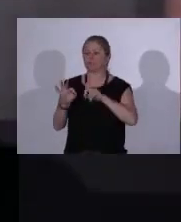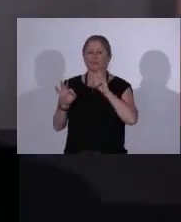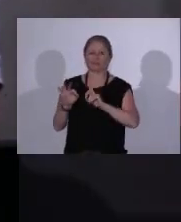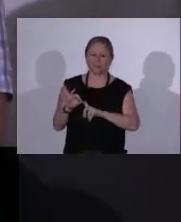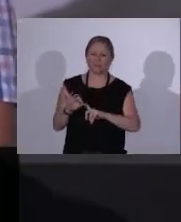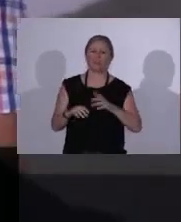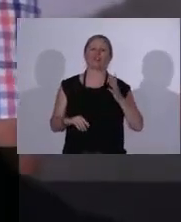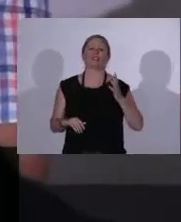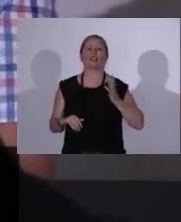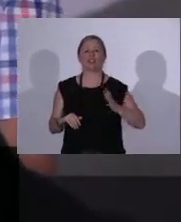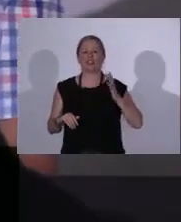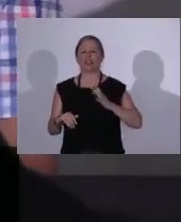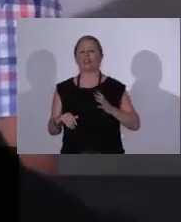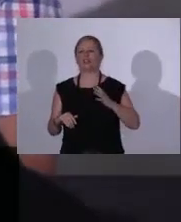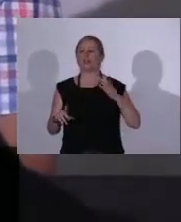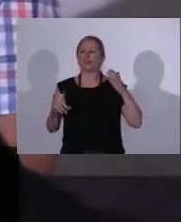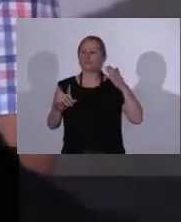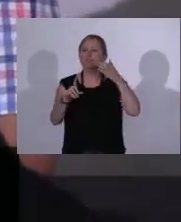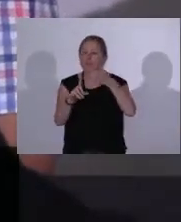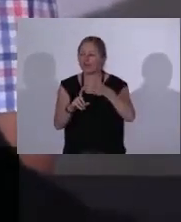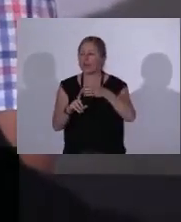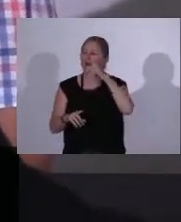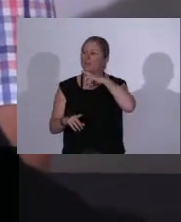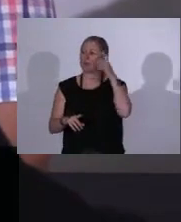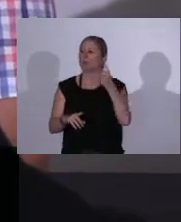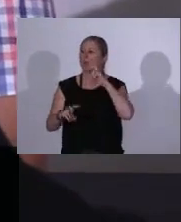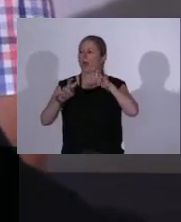people who aren't already active, and that's a really key target group.